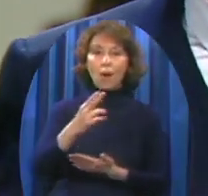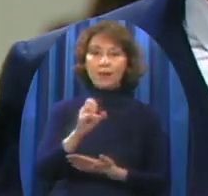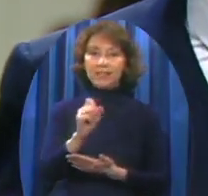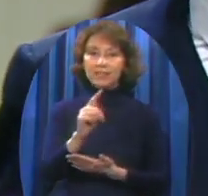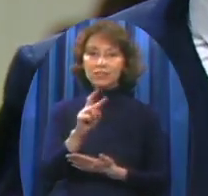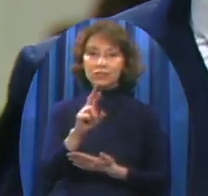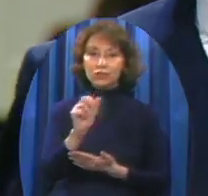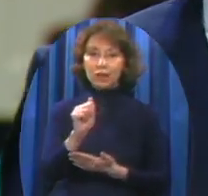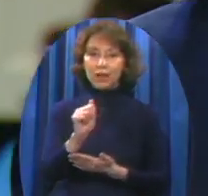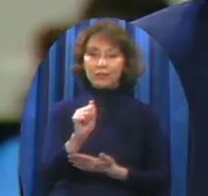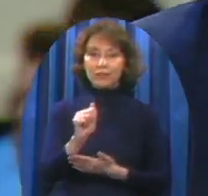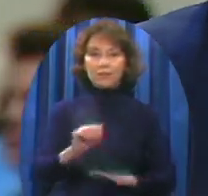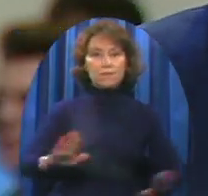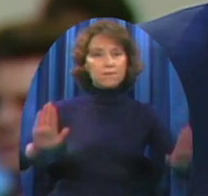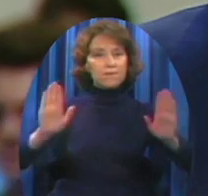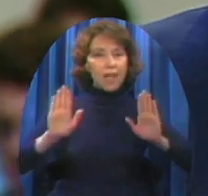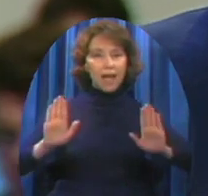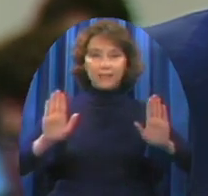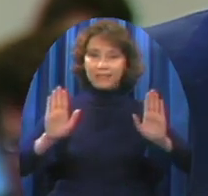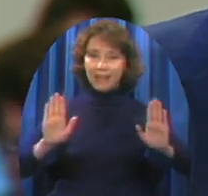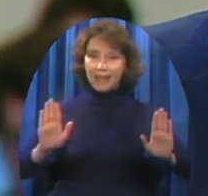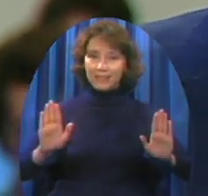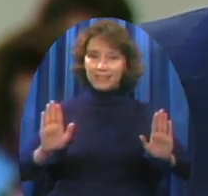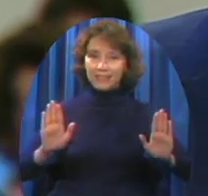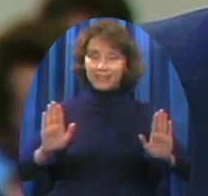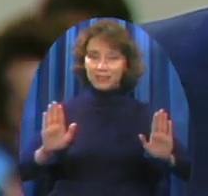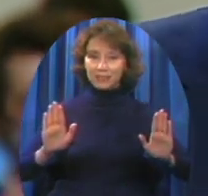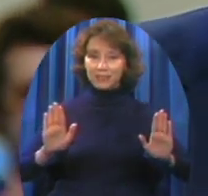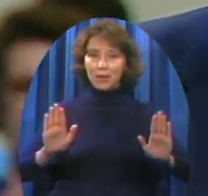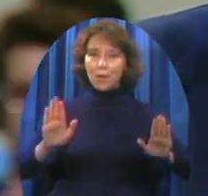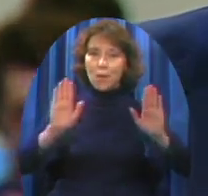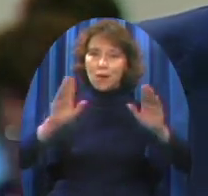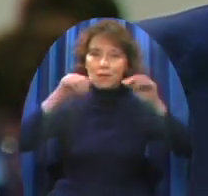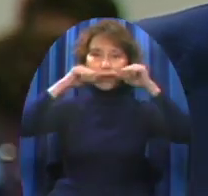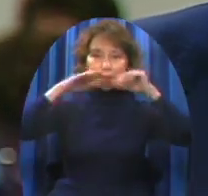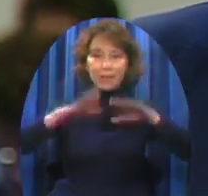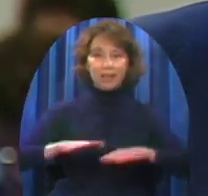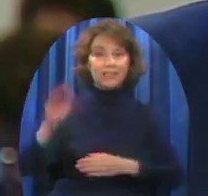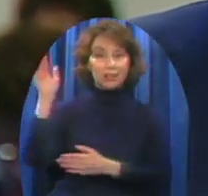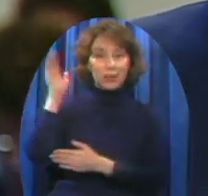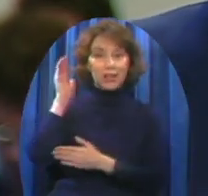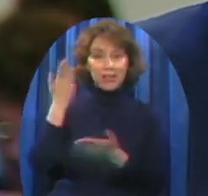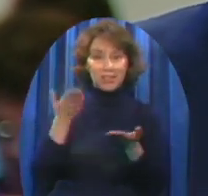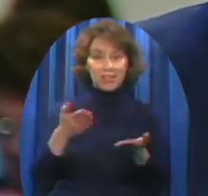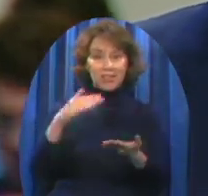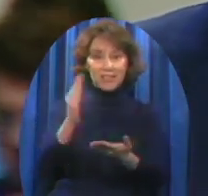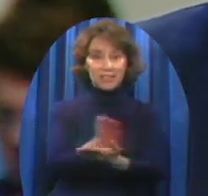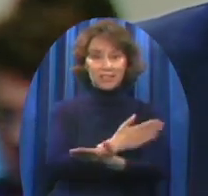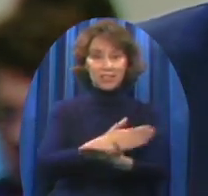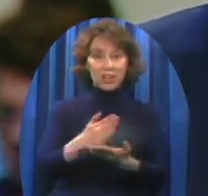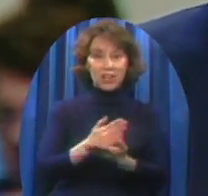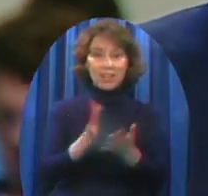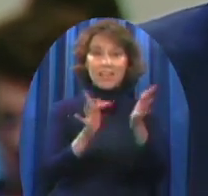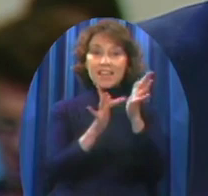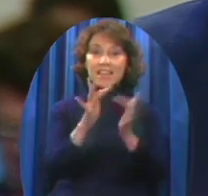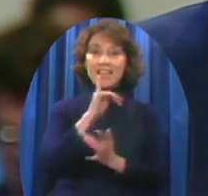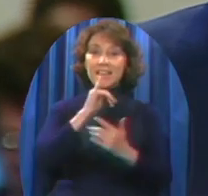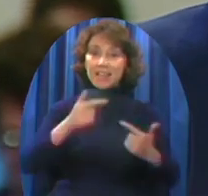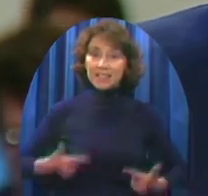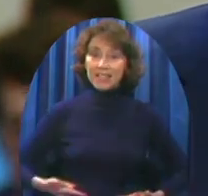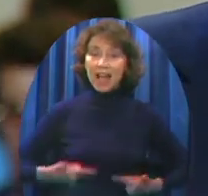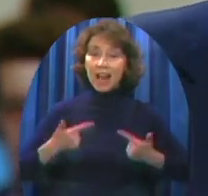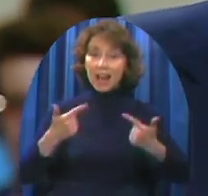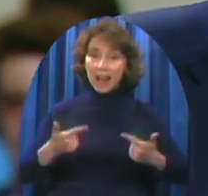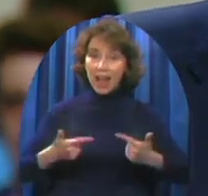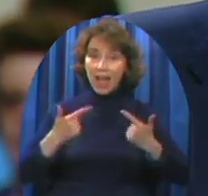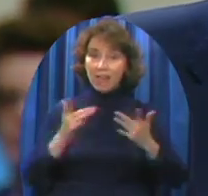I mean, if you don't get blessed by this one, your blesser's broken. He is alive. He walked up out